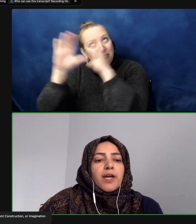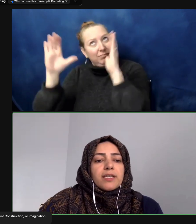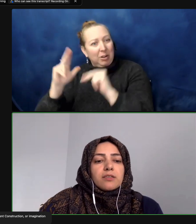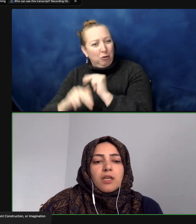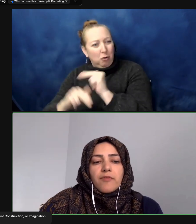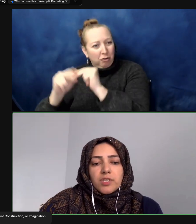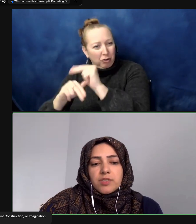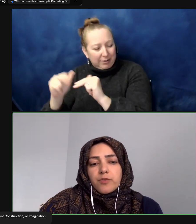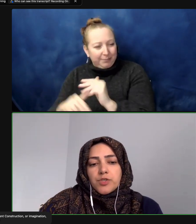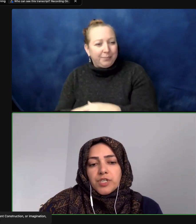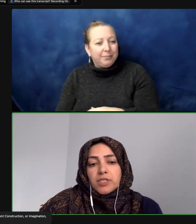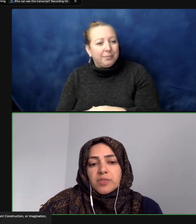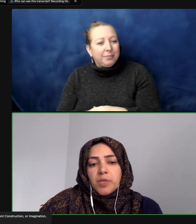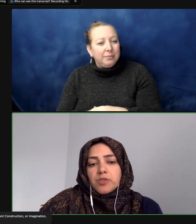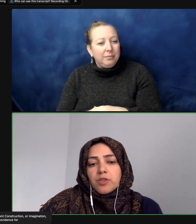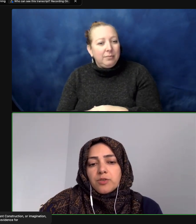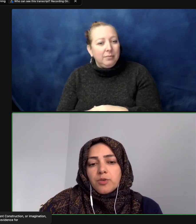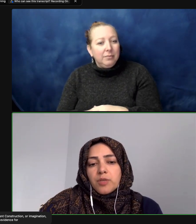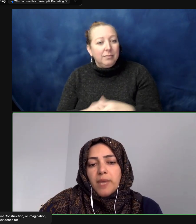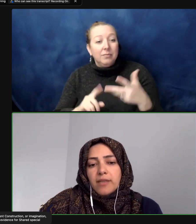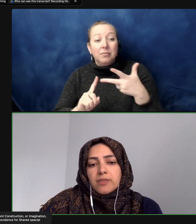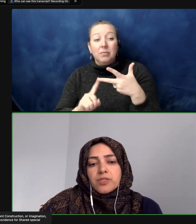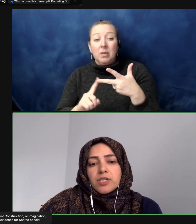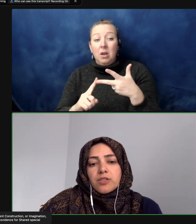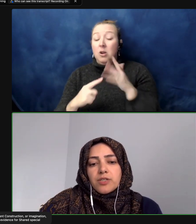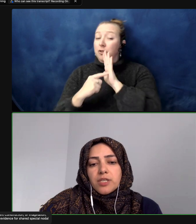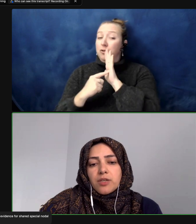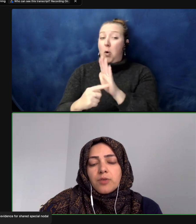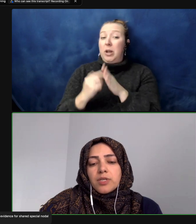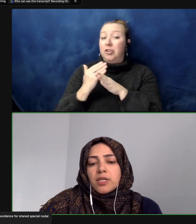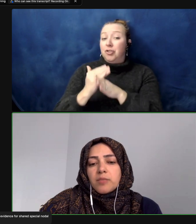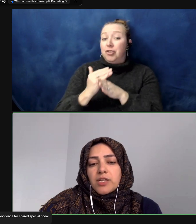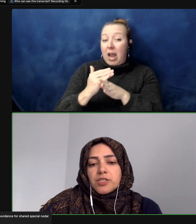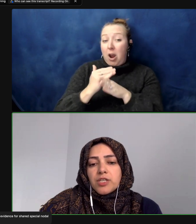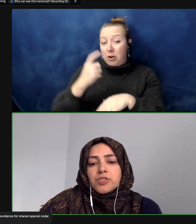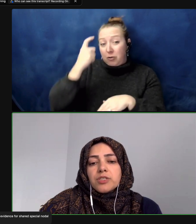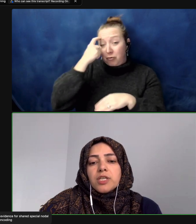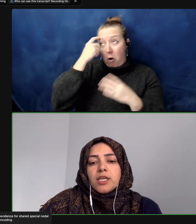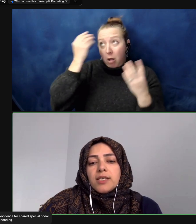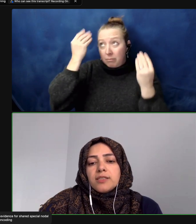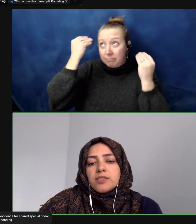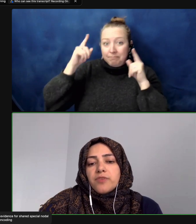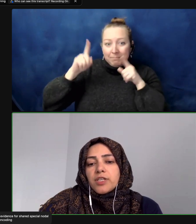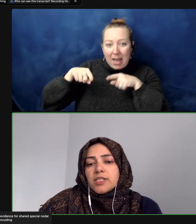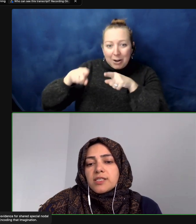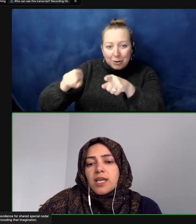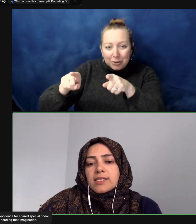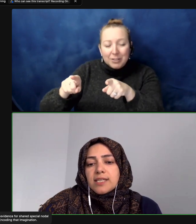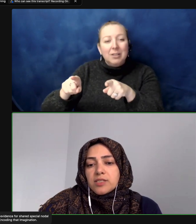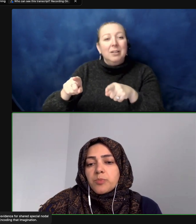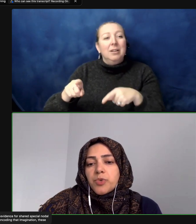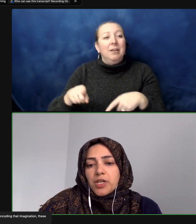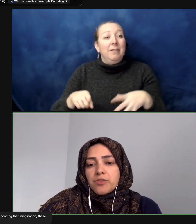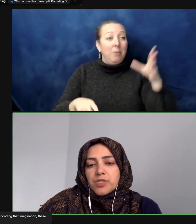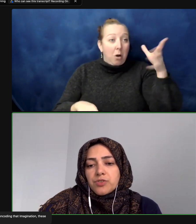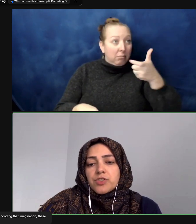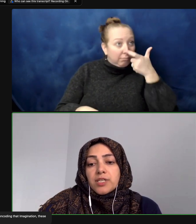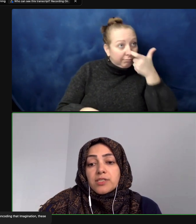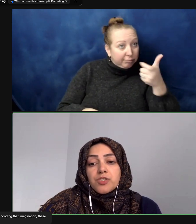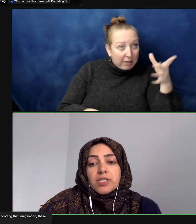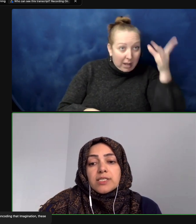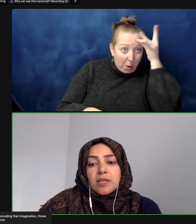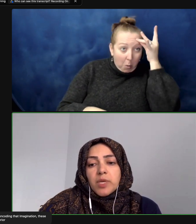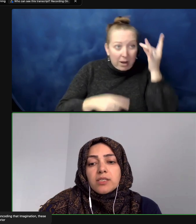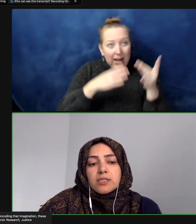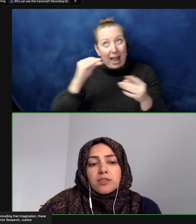by providing evidence for shared spatial neural patterns across encoding and imagination, these findings extend prior research